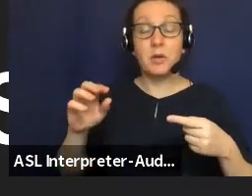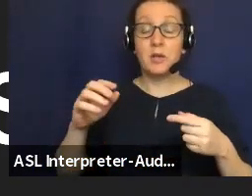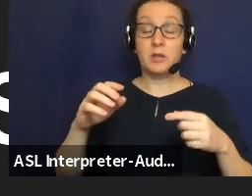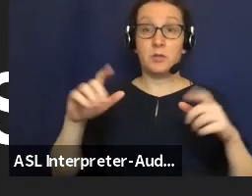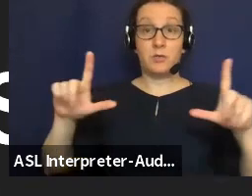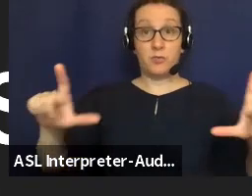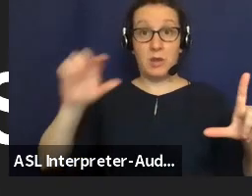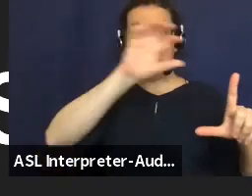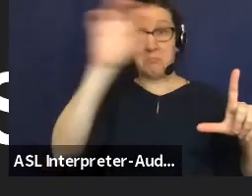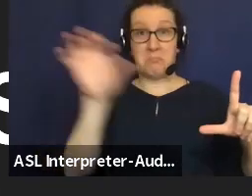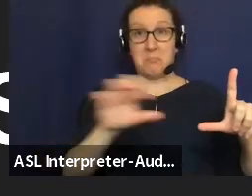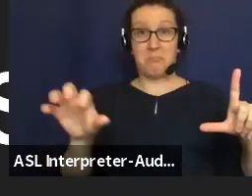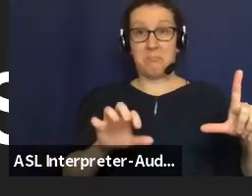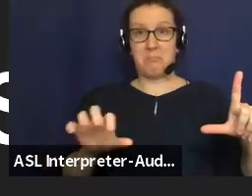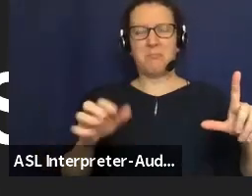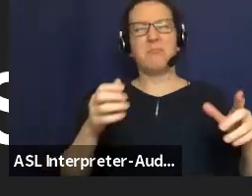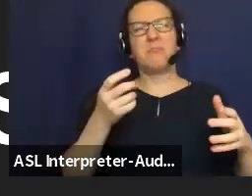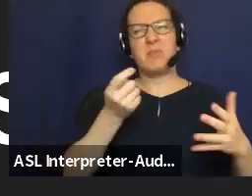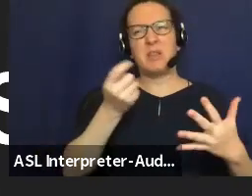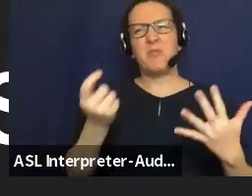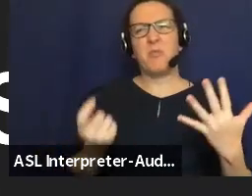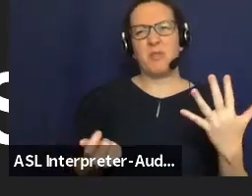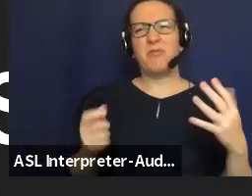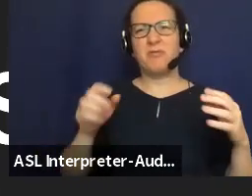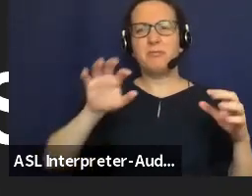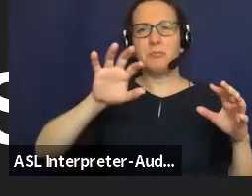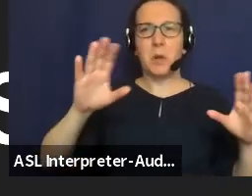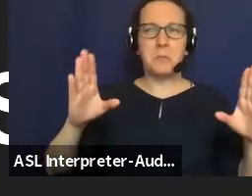screen sometimes. You can go to the next slide.